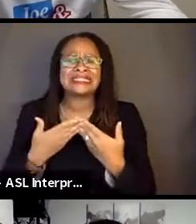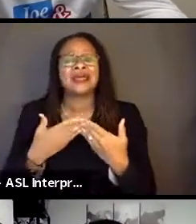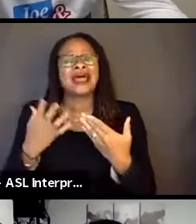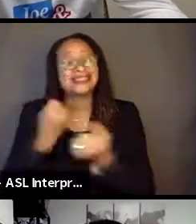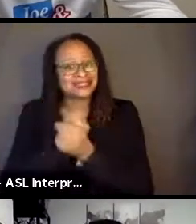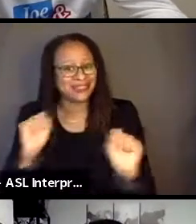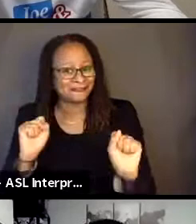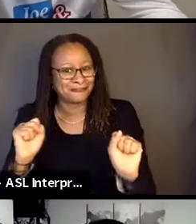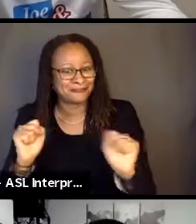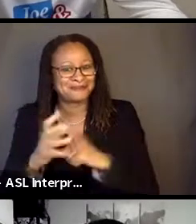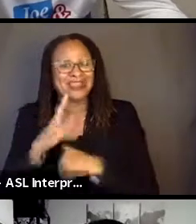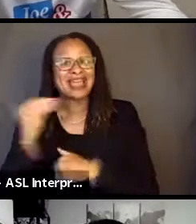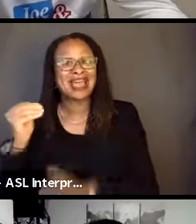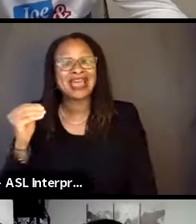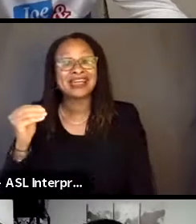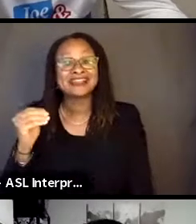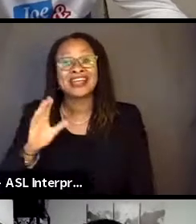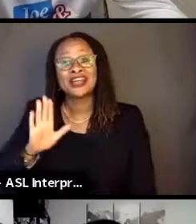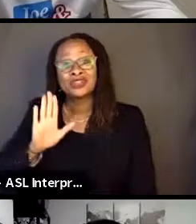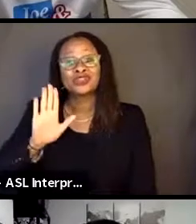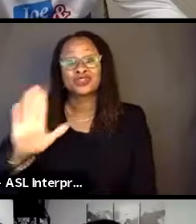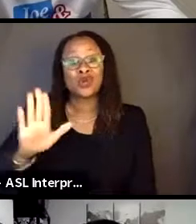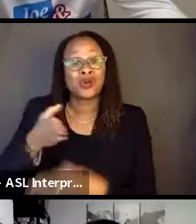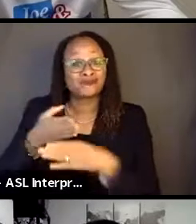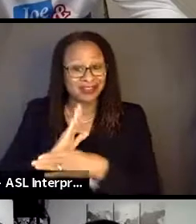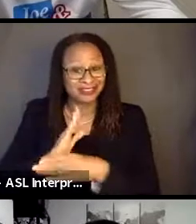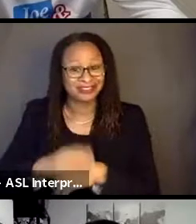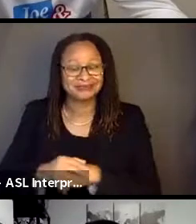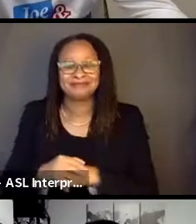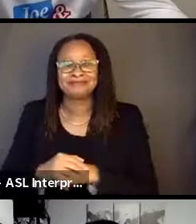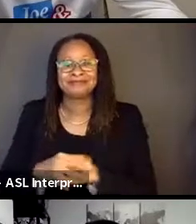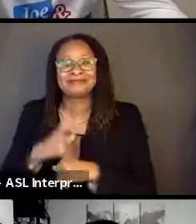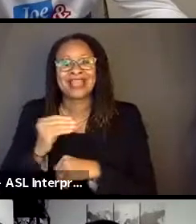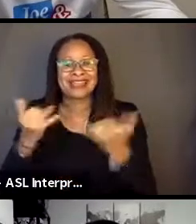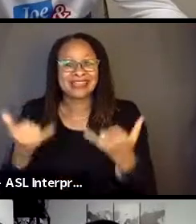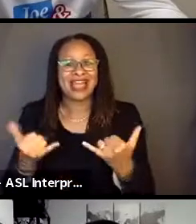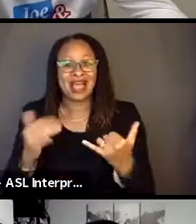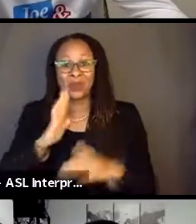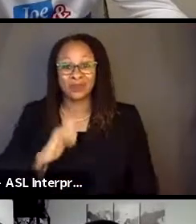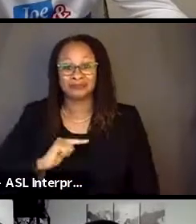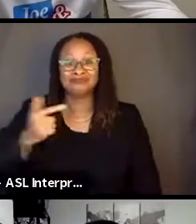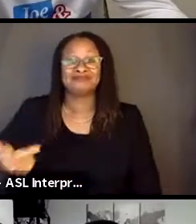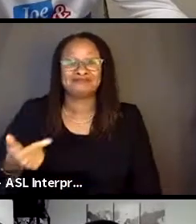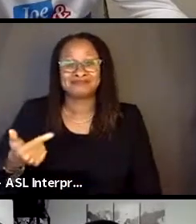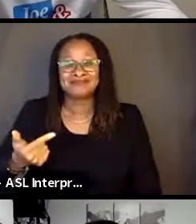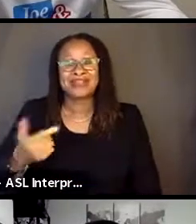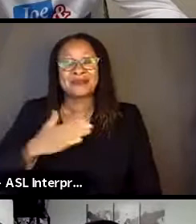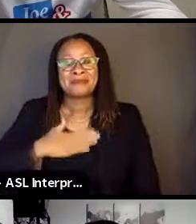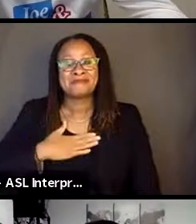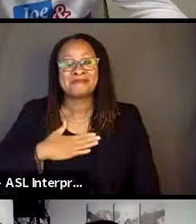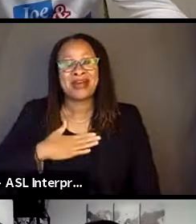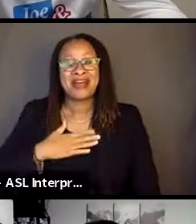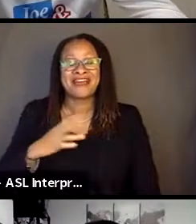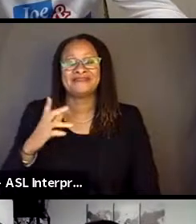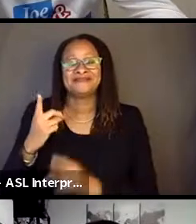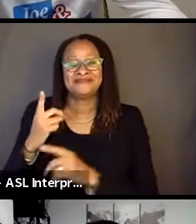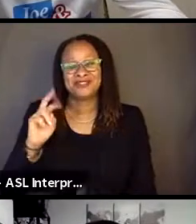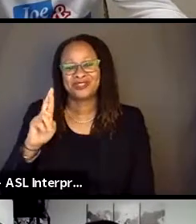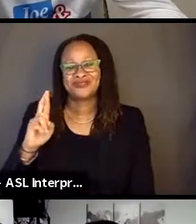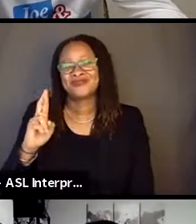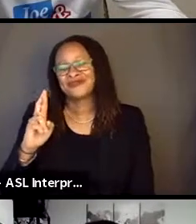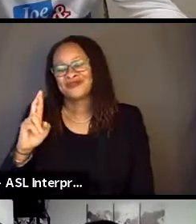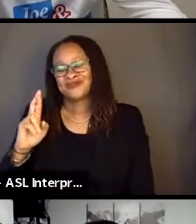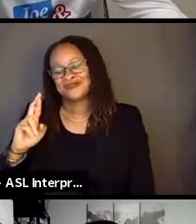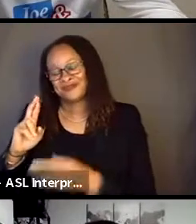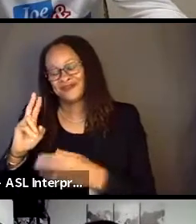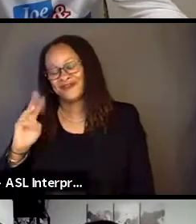secure. And it is your right. And right now, I will turn it on to my dear friend, Vice Chair Judy Mount. Thank you